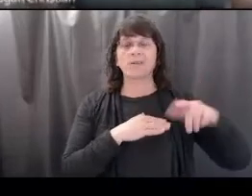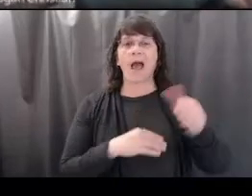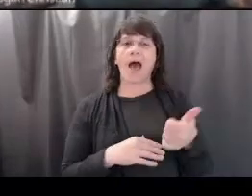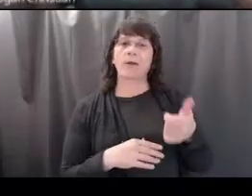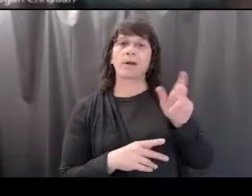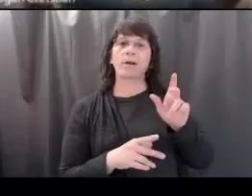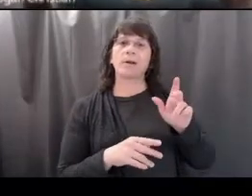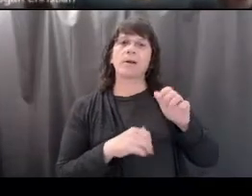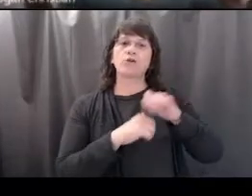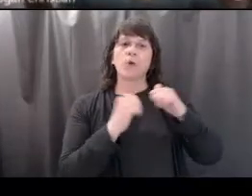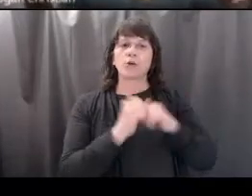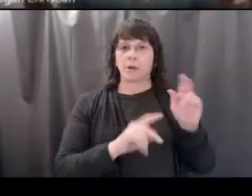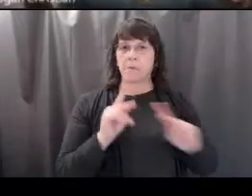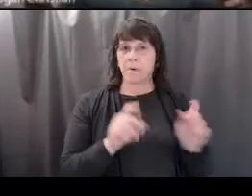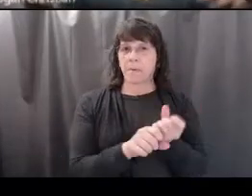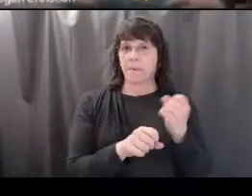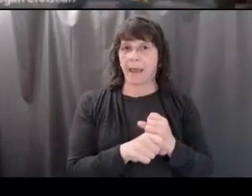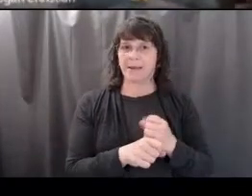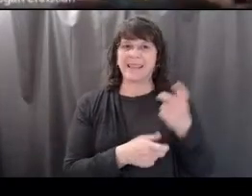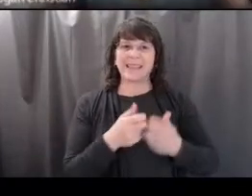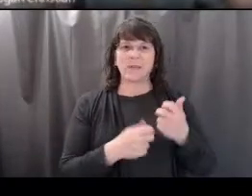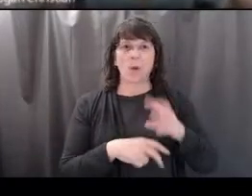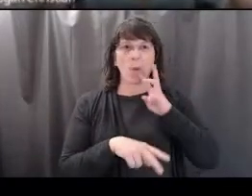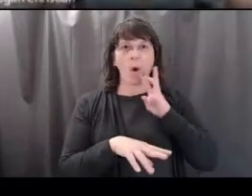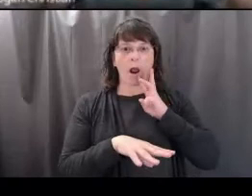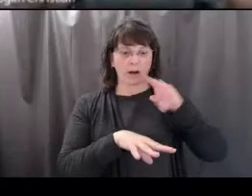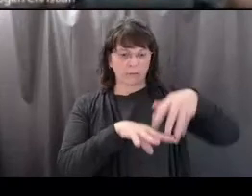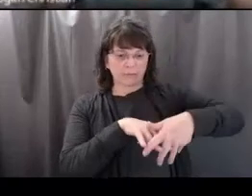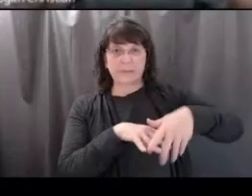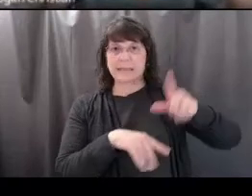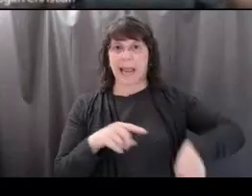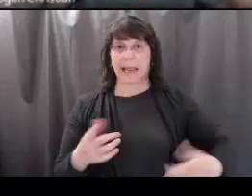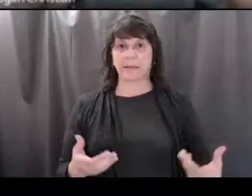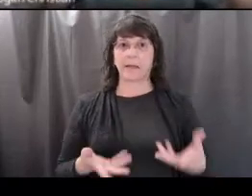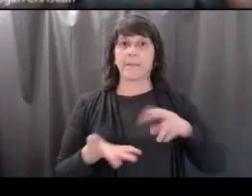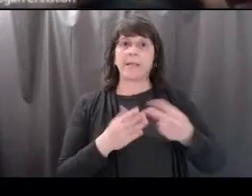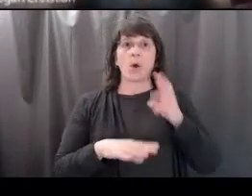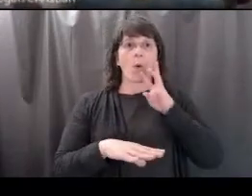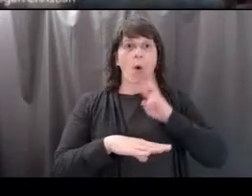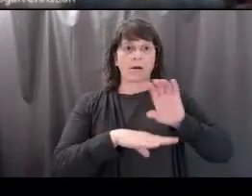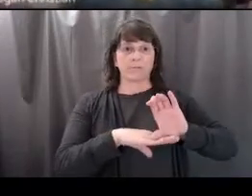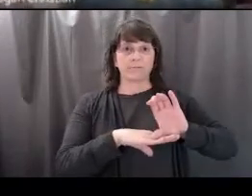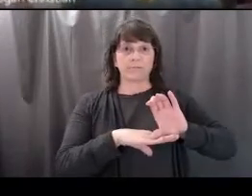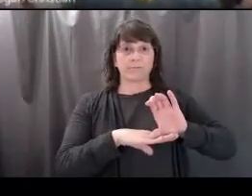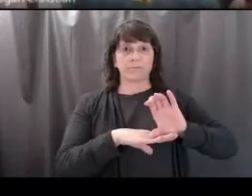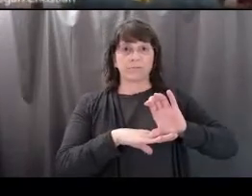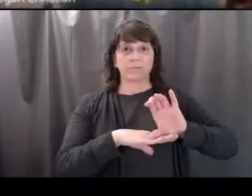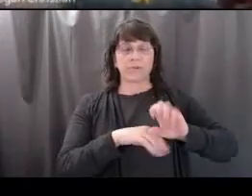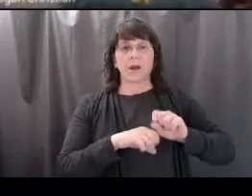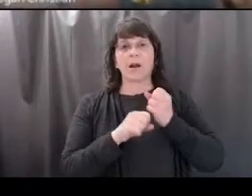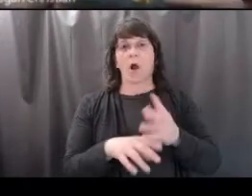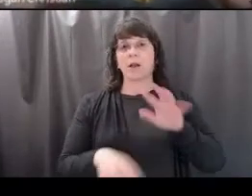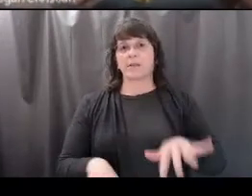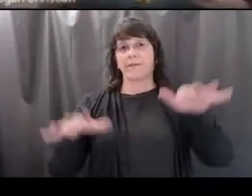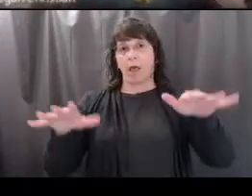structures that make it difficult for the water to infiltrate. So this leaves the water standing above ground, therefore causing a flood.